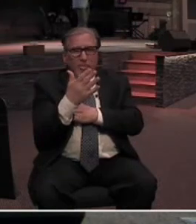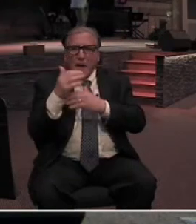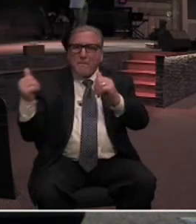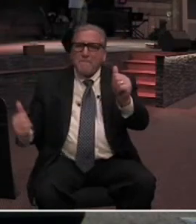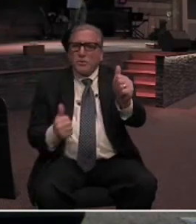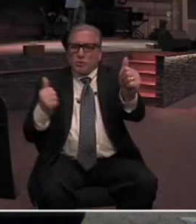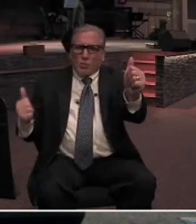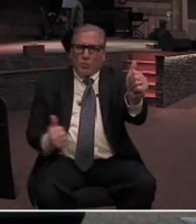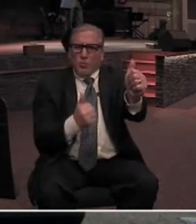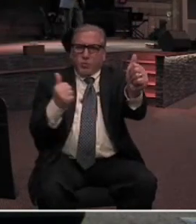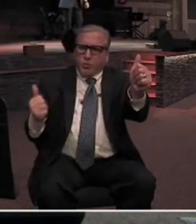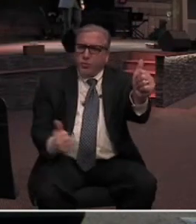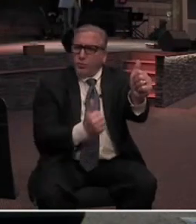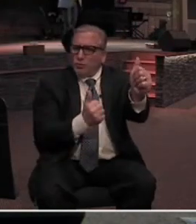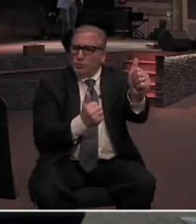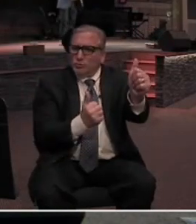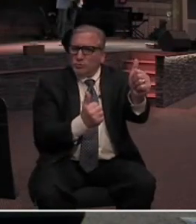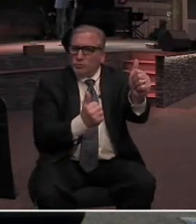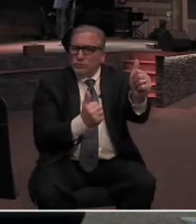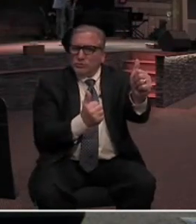Pursue.